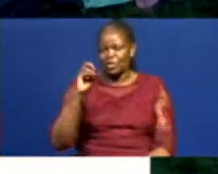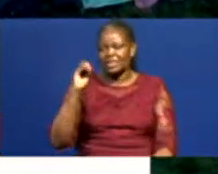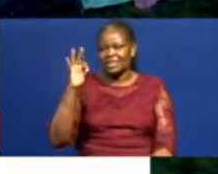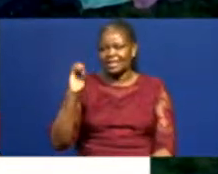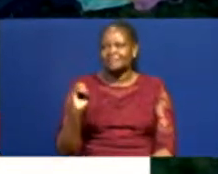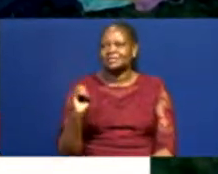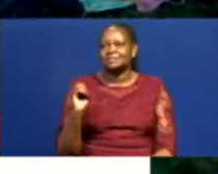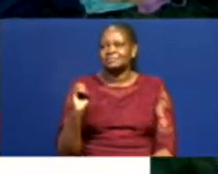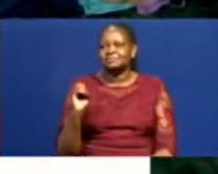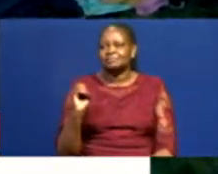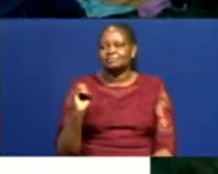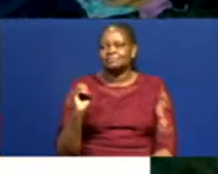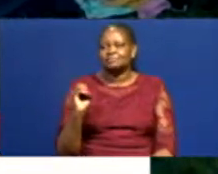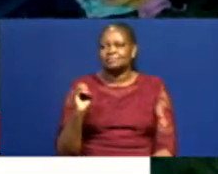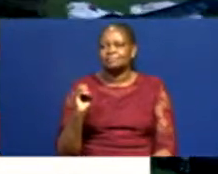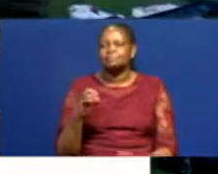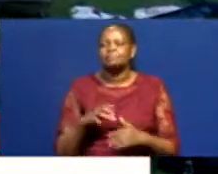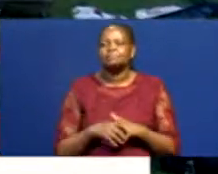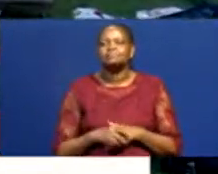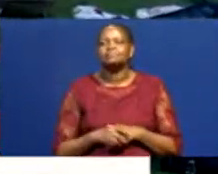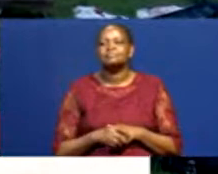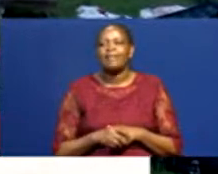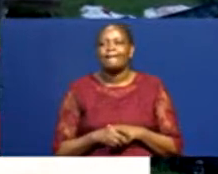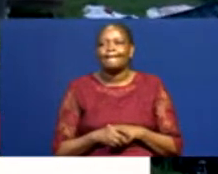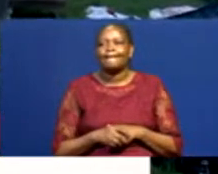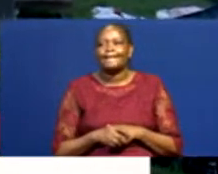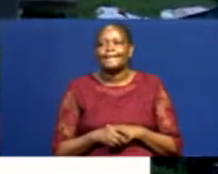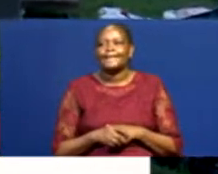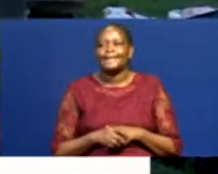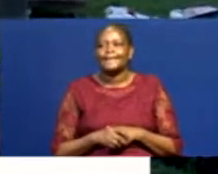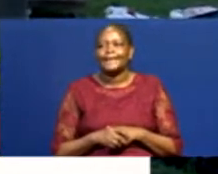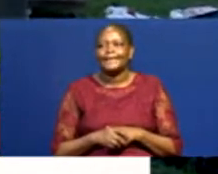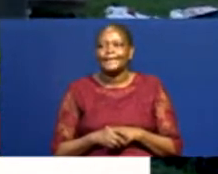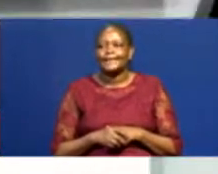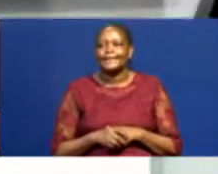2030. Regina Manyera reporting for Prime Edition.